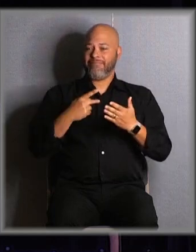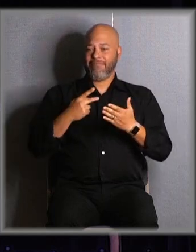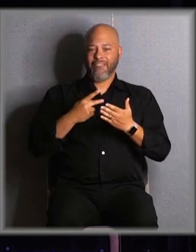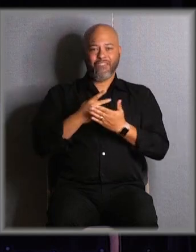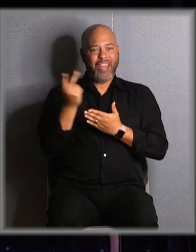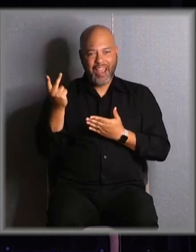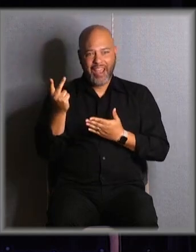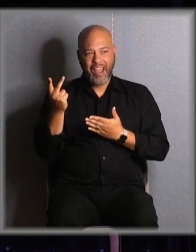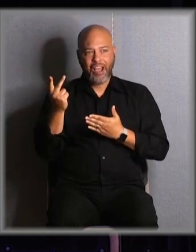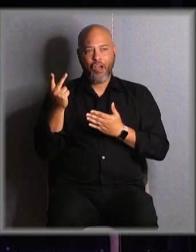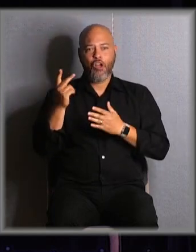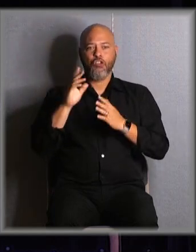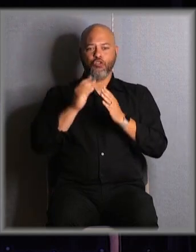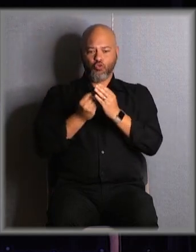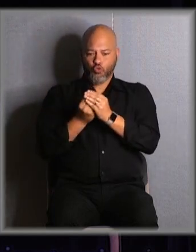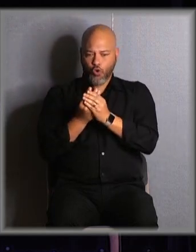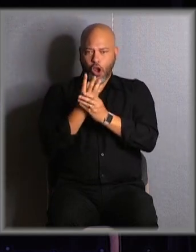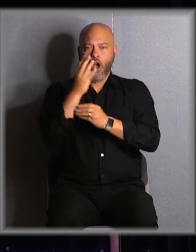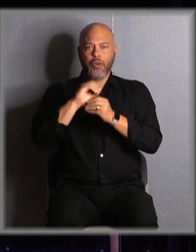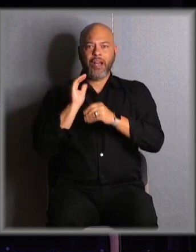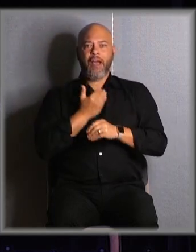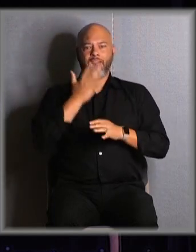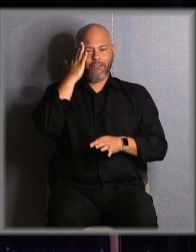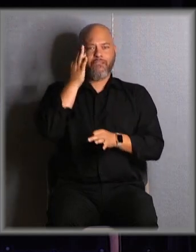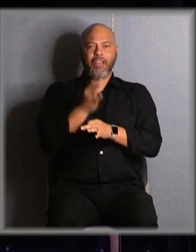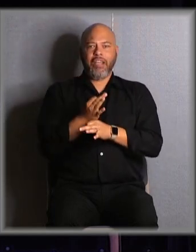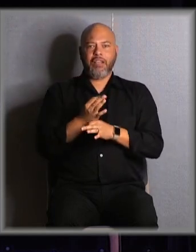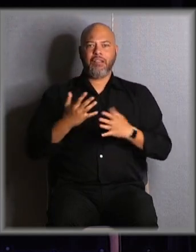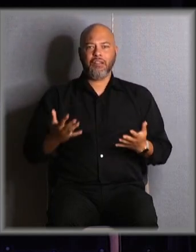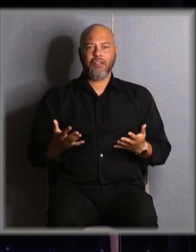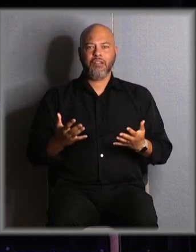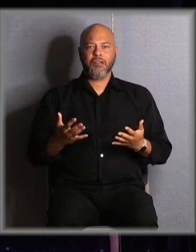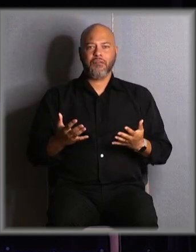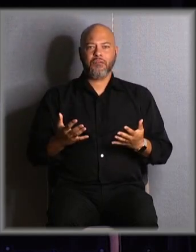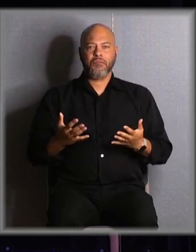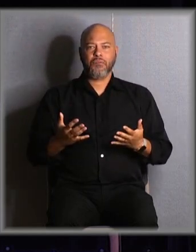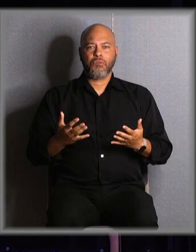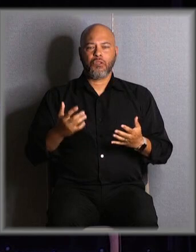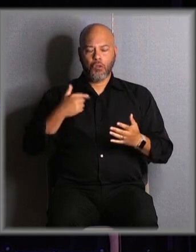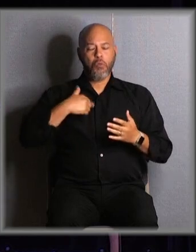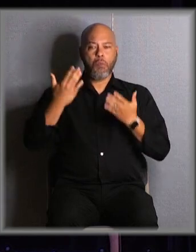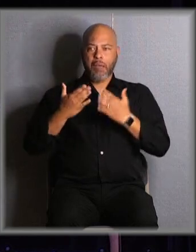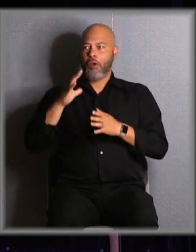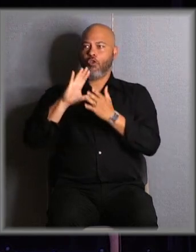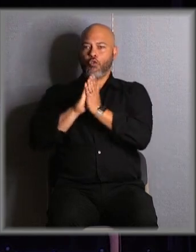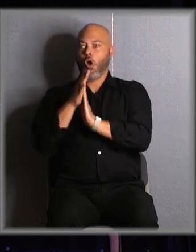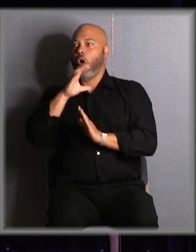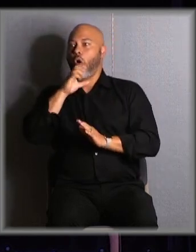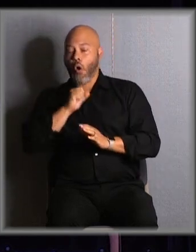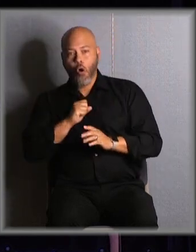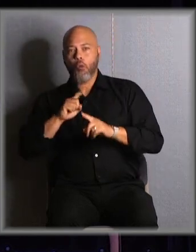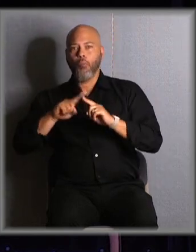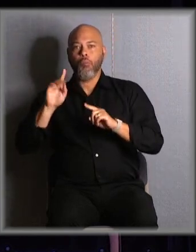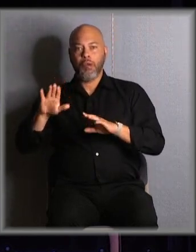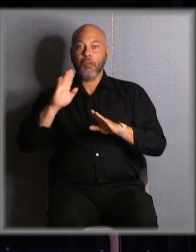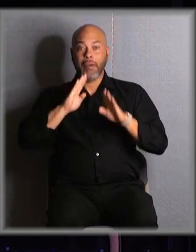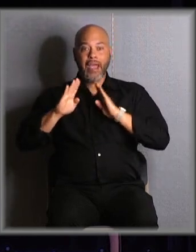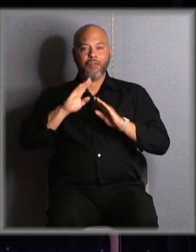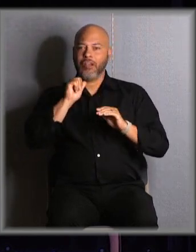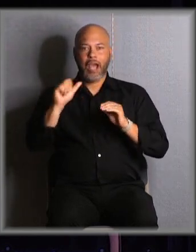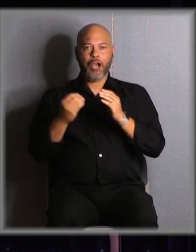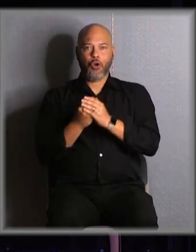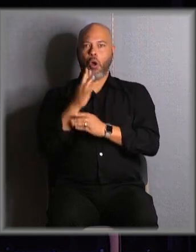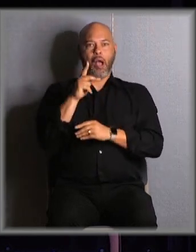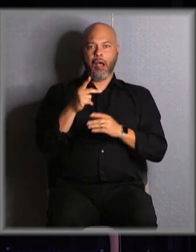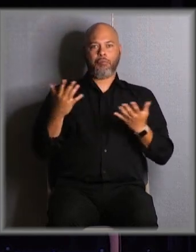develop in our faith. Amen. That it's many grow old but never grow up, simply because